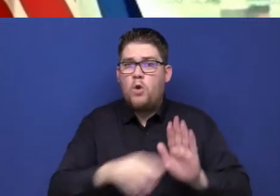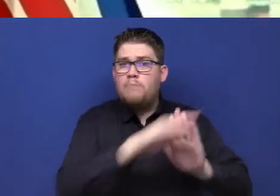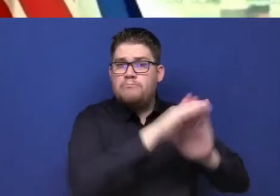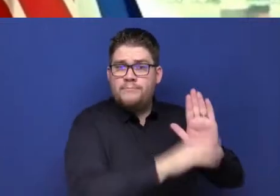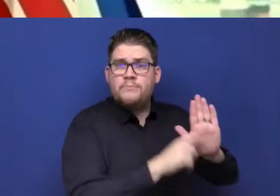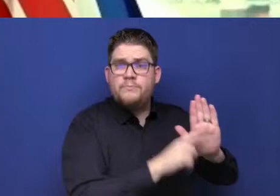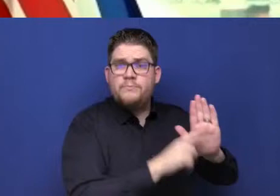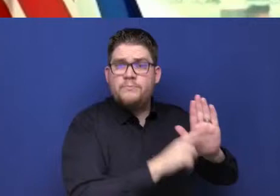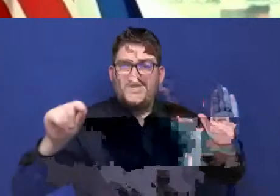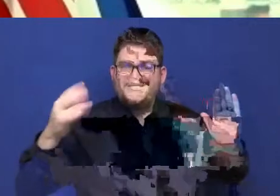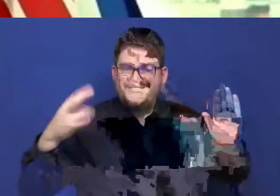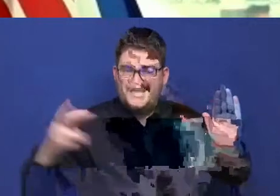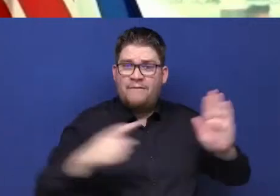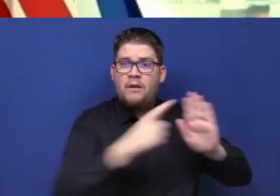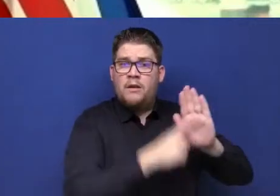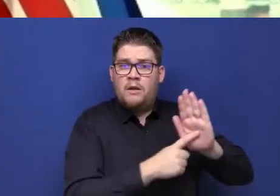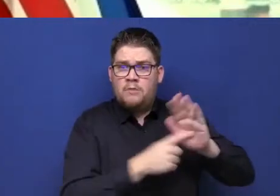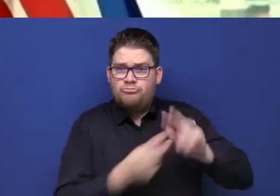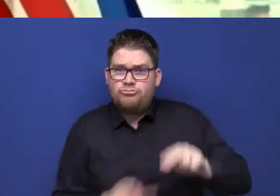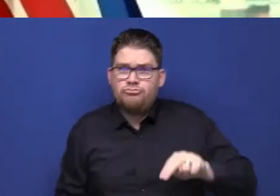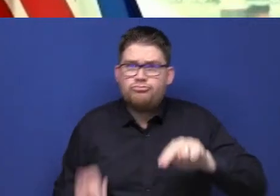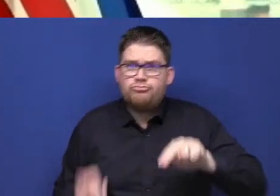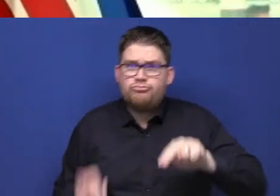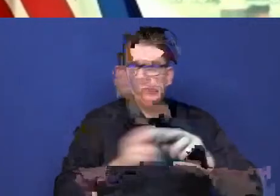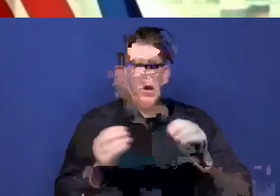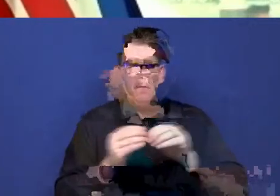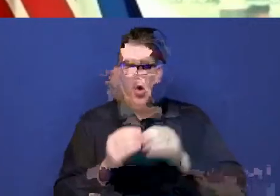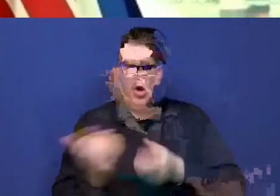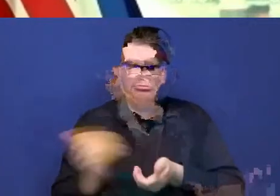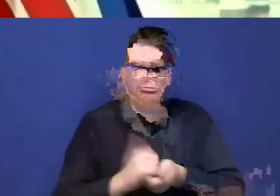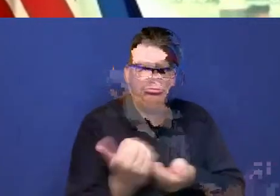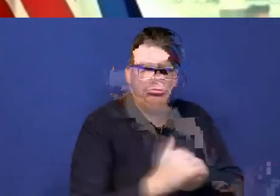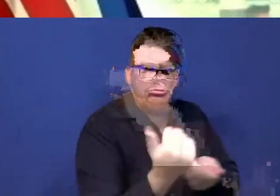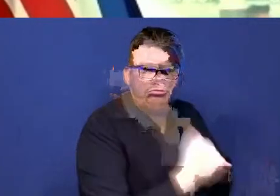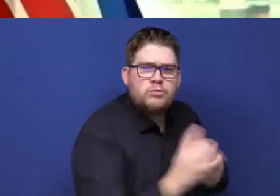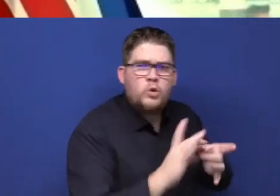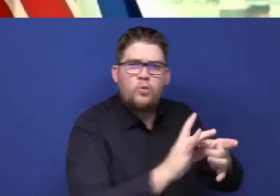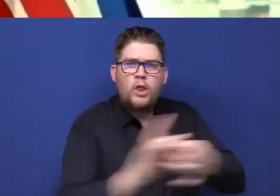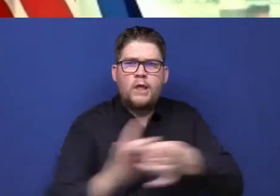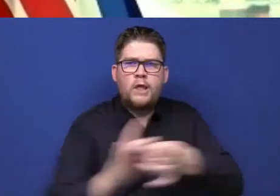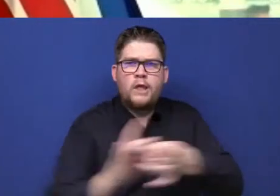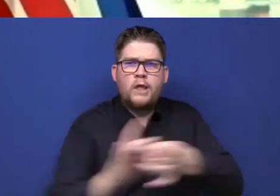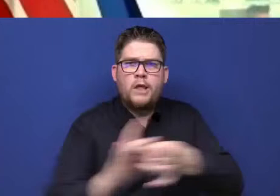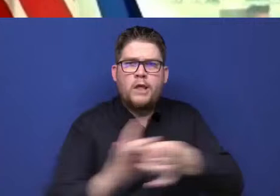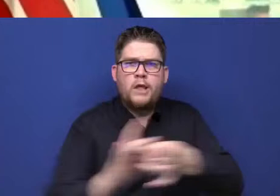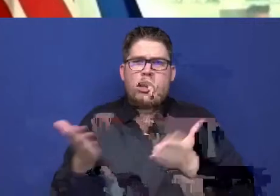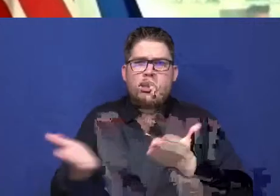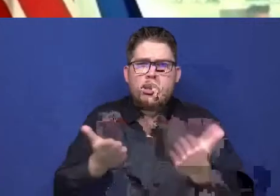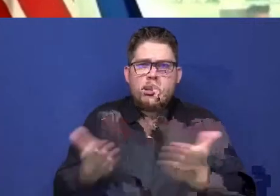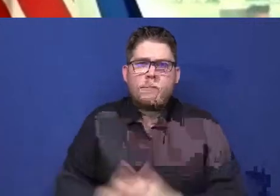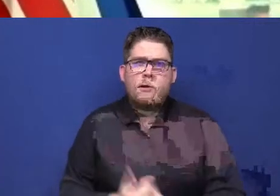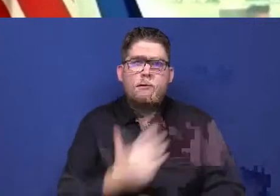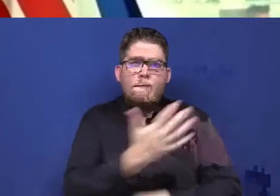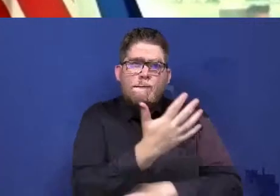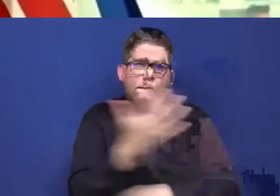for example. And that's exactly what's being taking place. And what's really been remarkable is